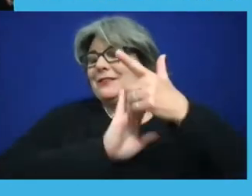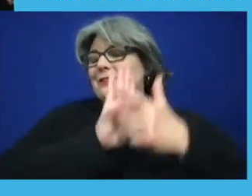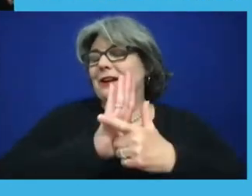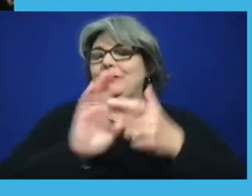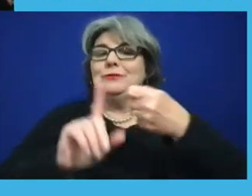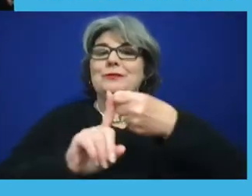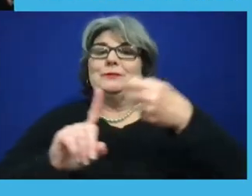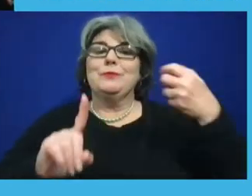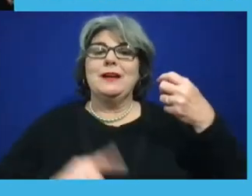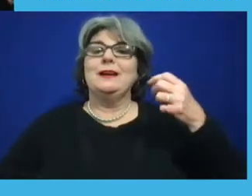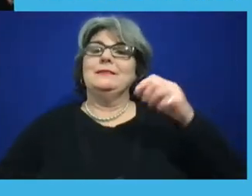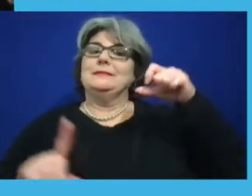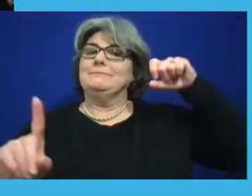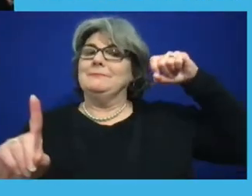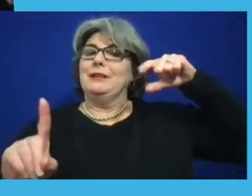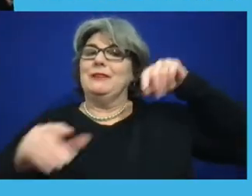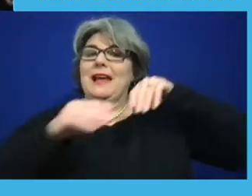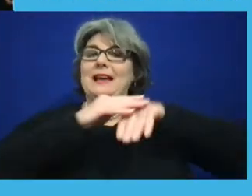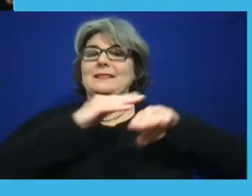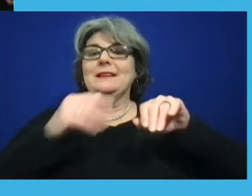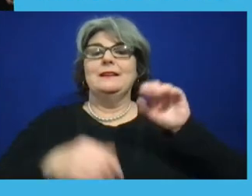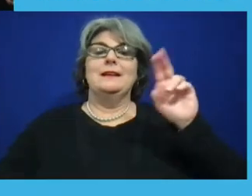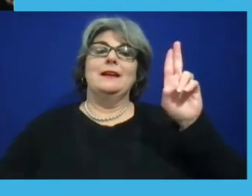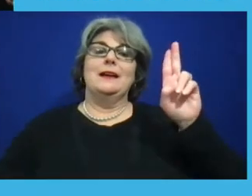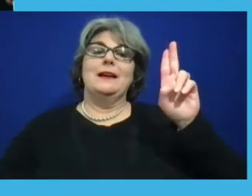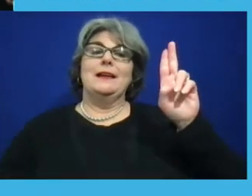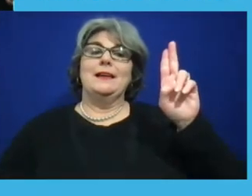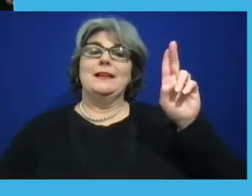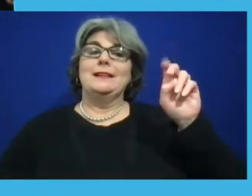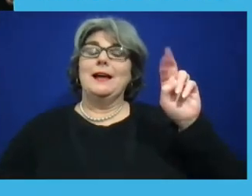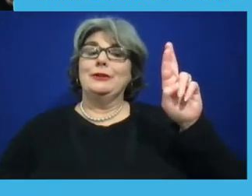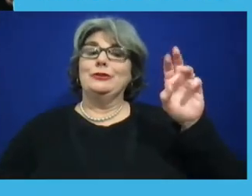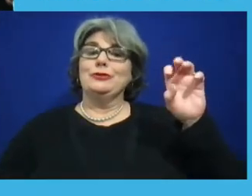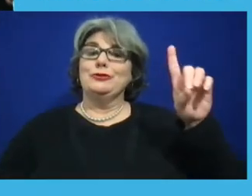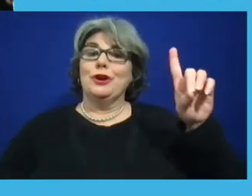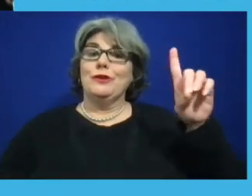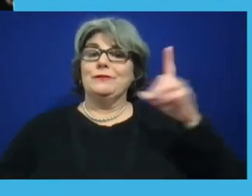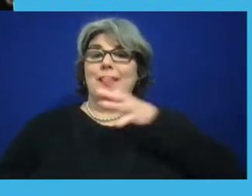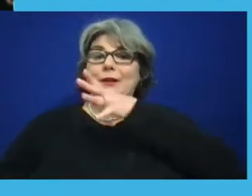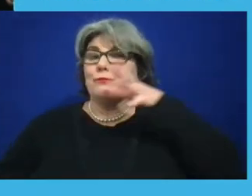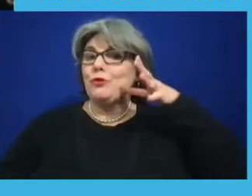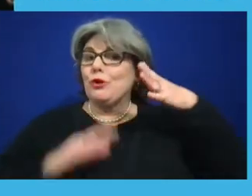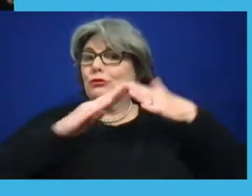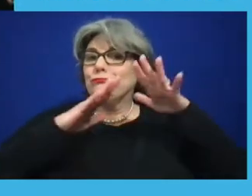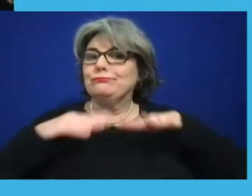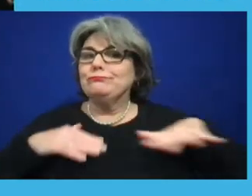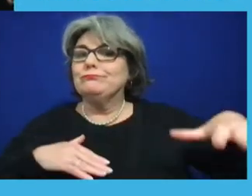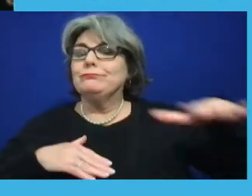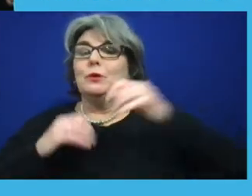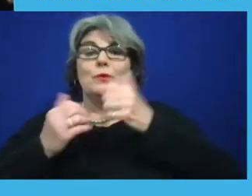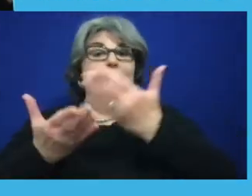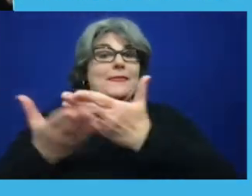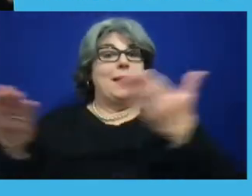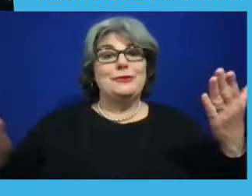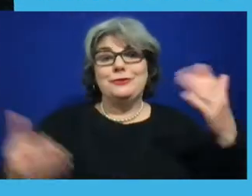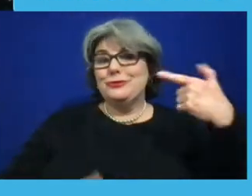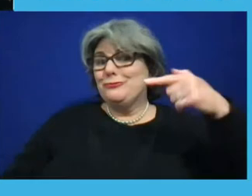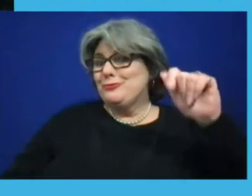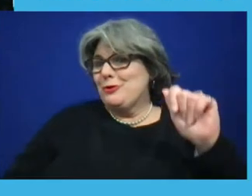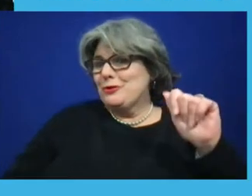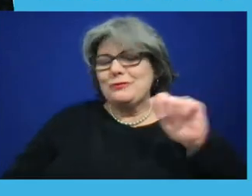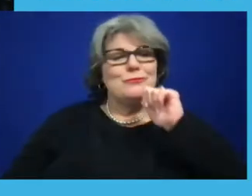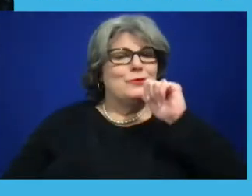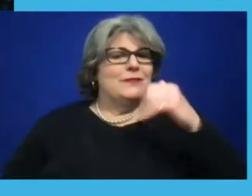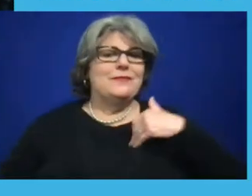Without you, Georgia, we would not have passed legislation to expand broadband internet access into underserved and rural communities.